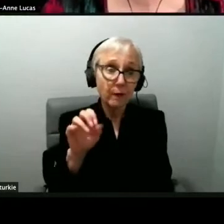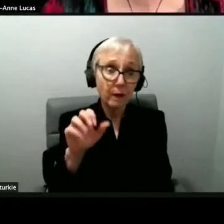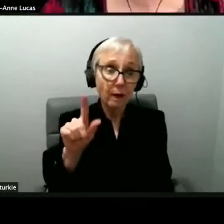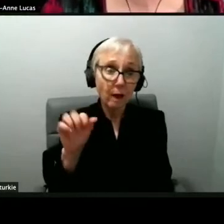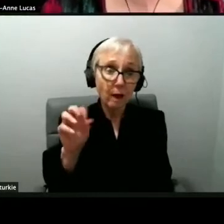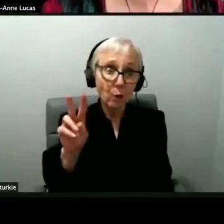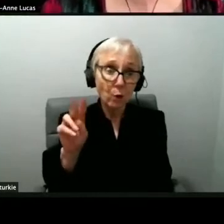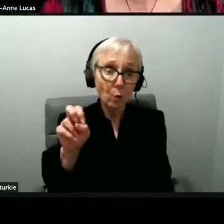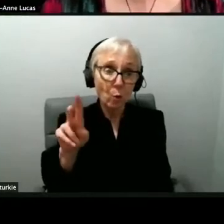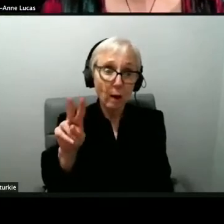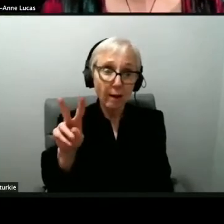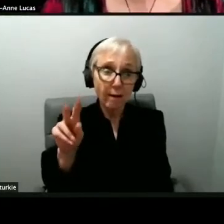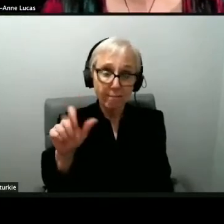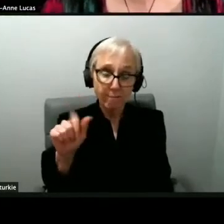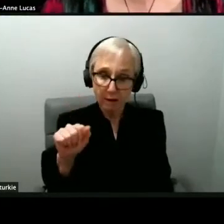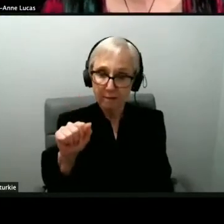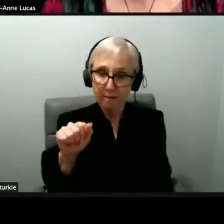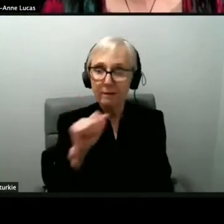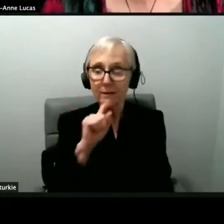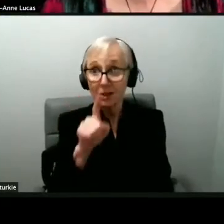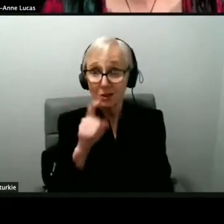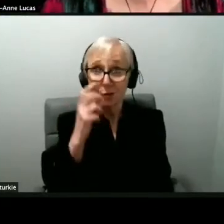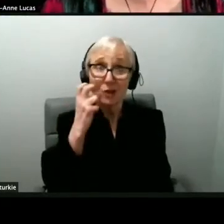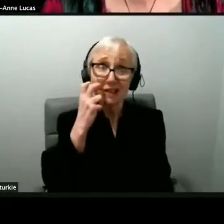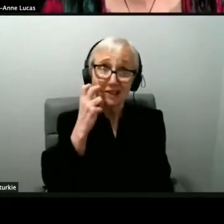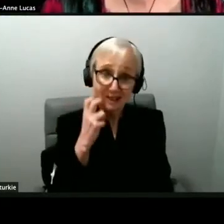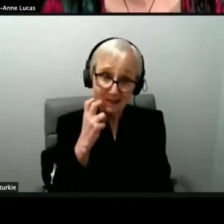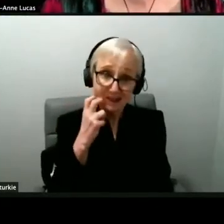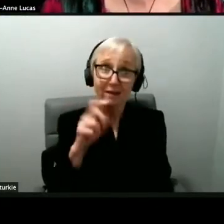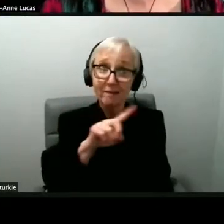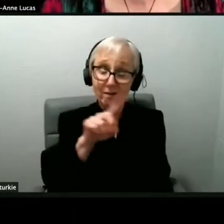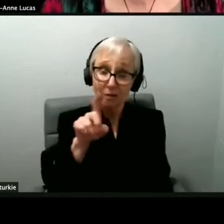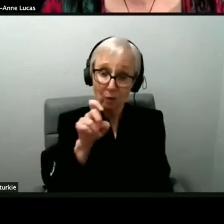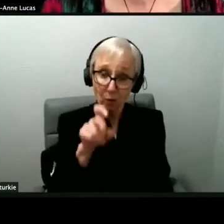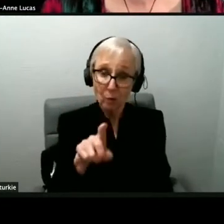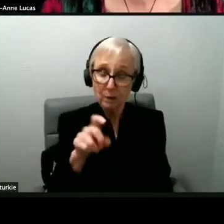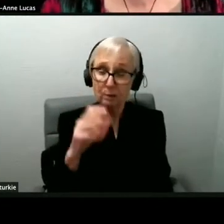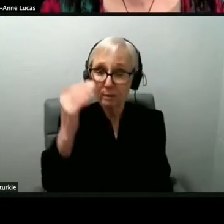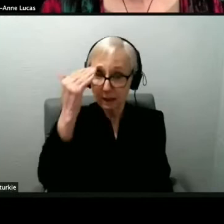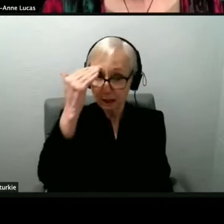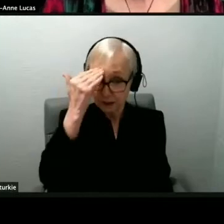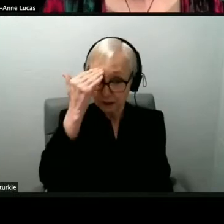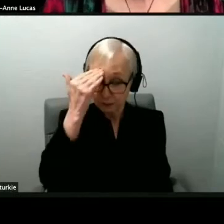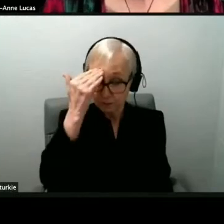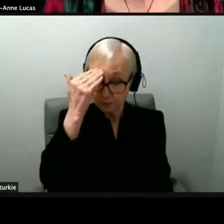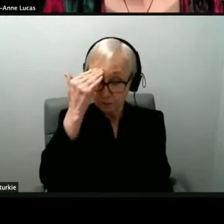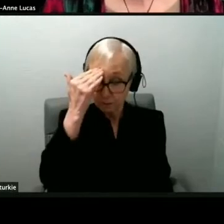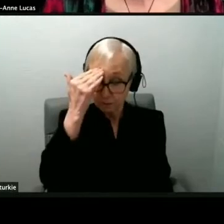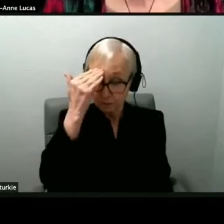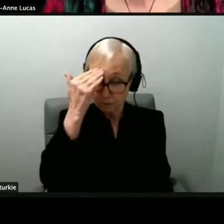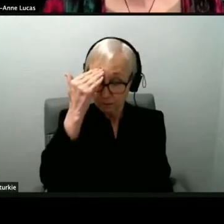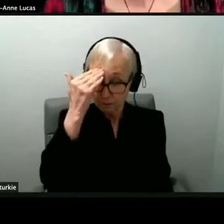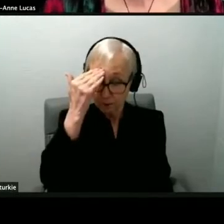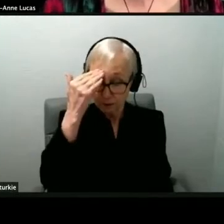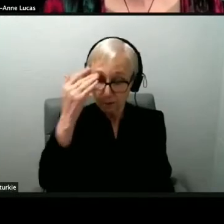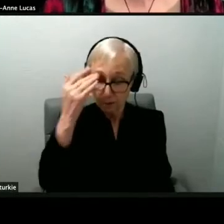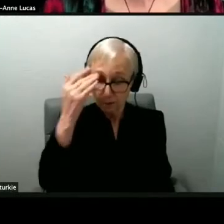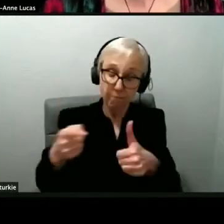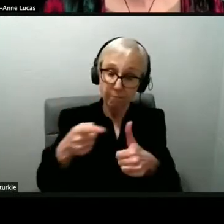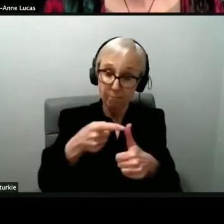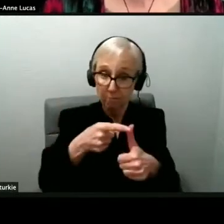Thank you. This is a really tough question to answer, but I know first and foremost, I would make sure